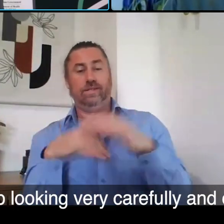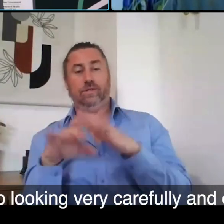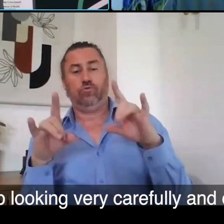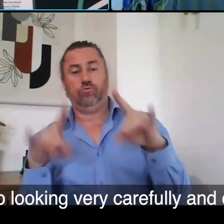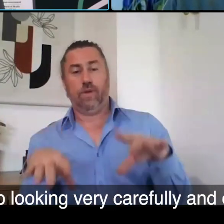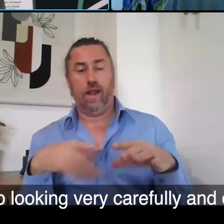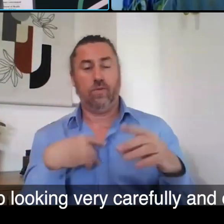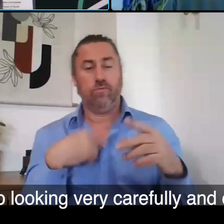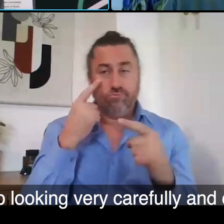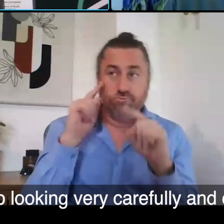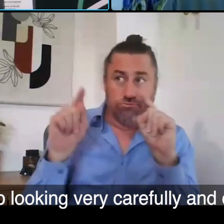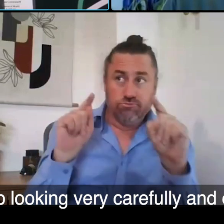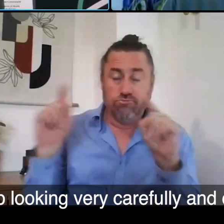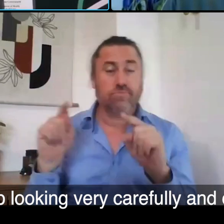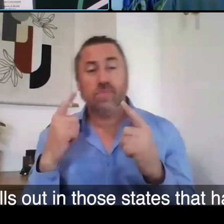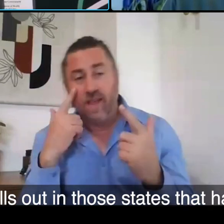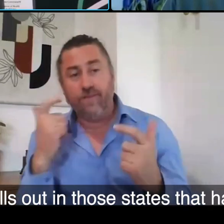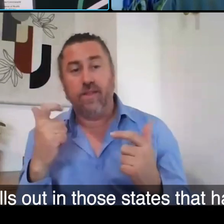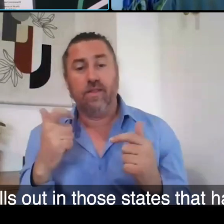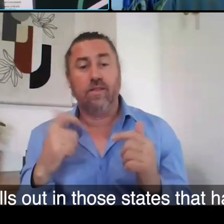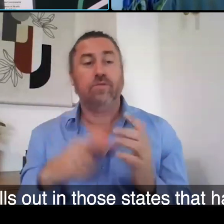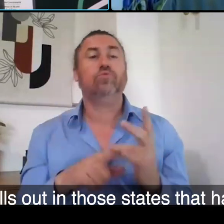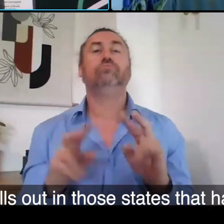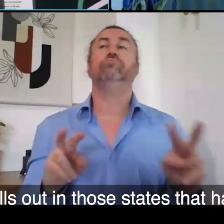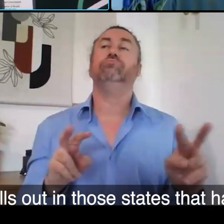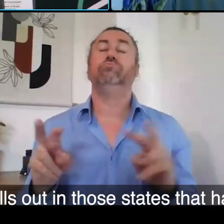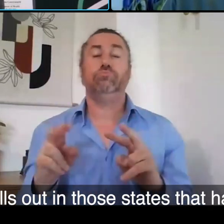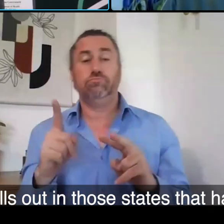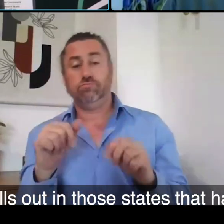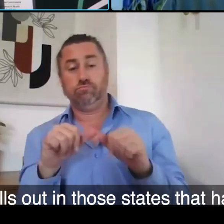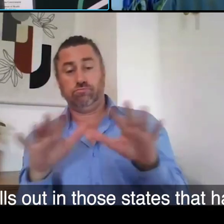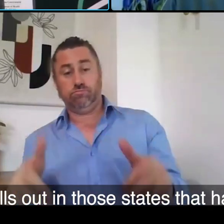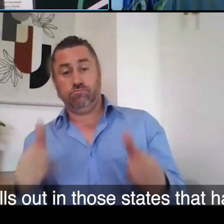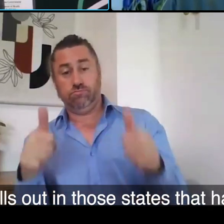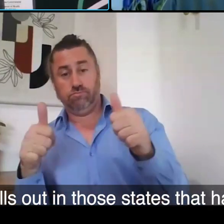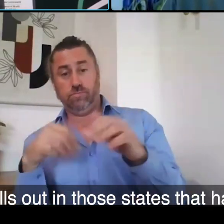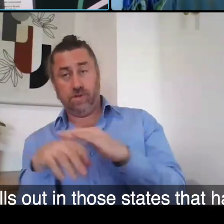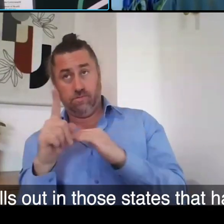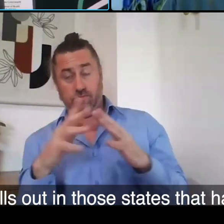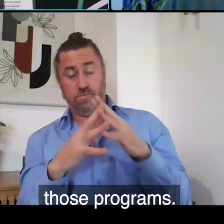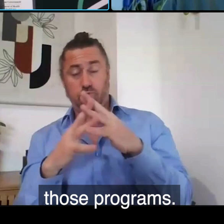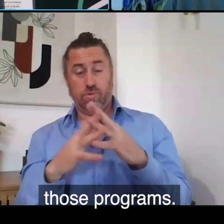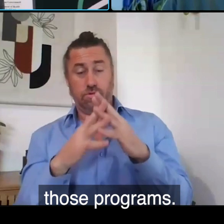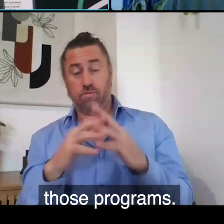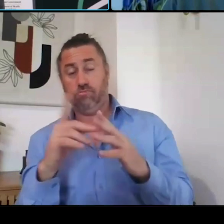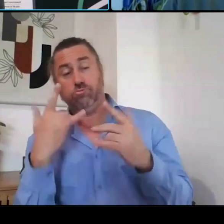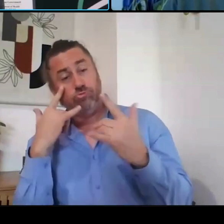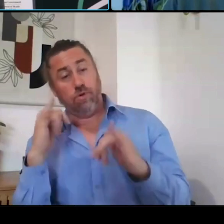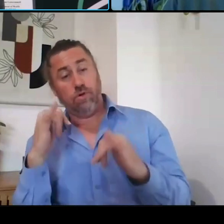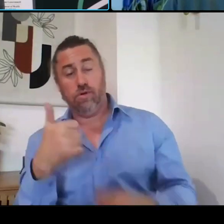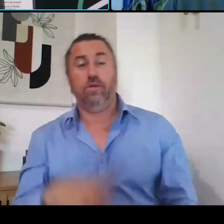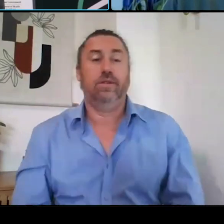keep looking very carefully and closely at how that rolls out in those states that have started those